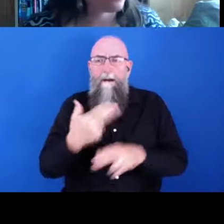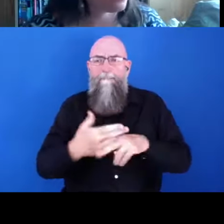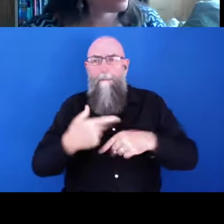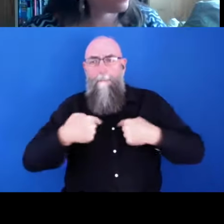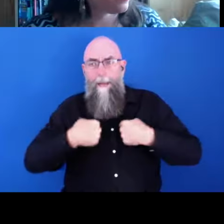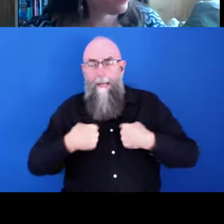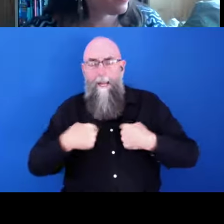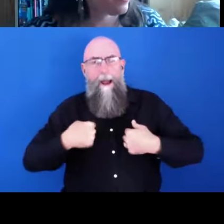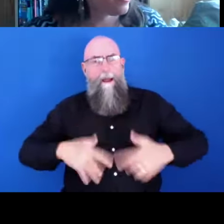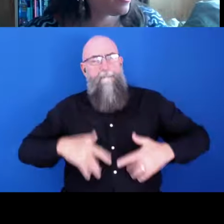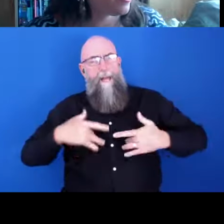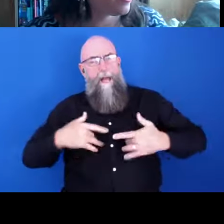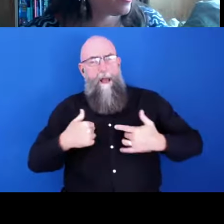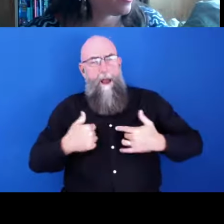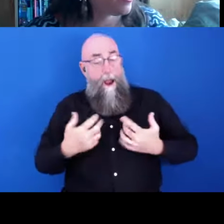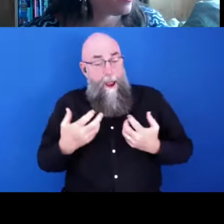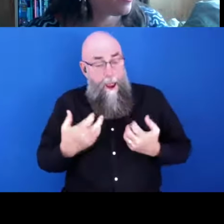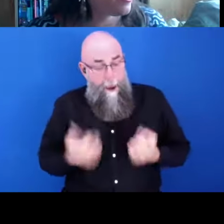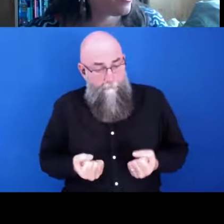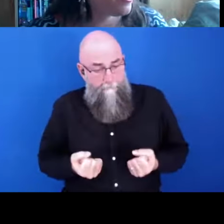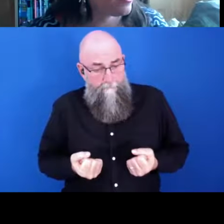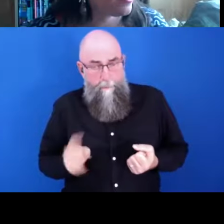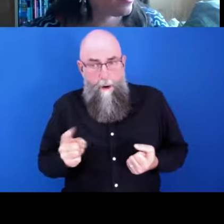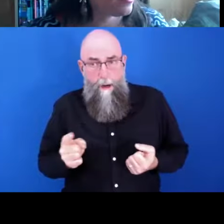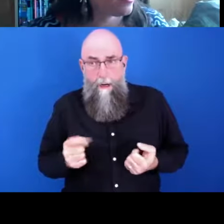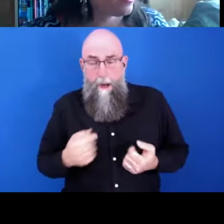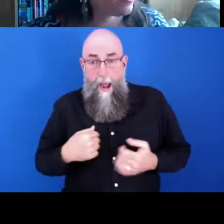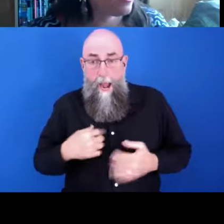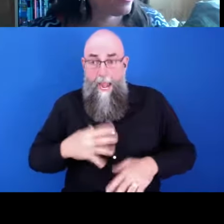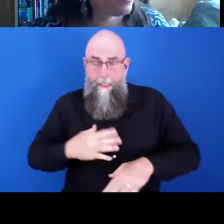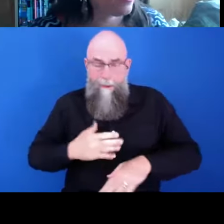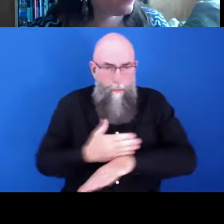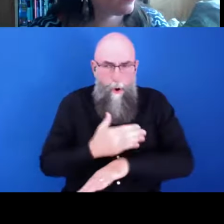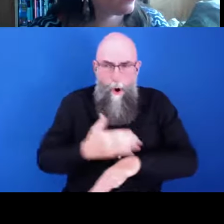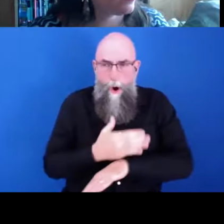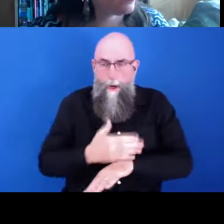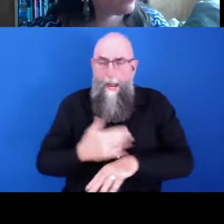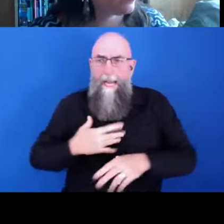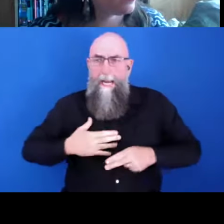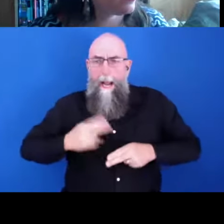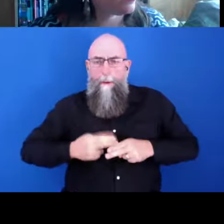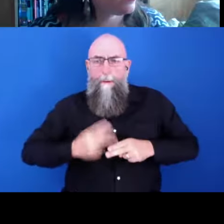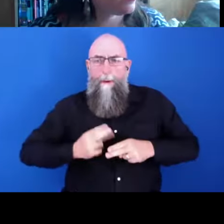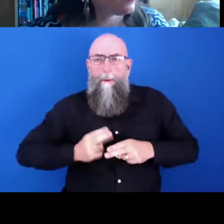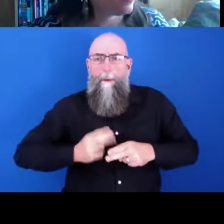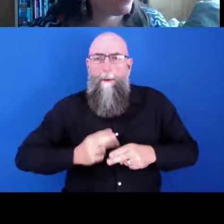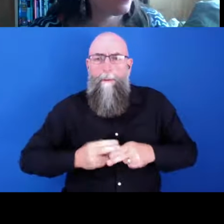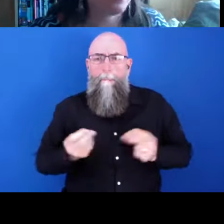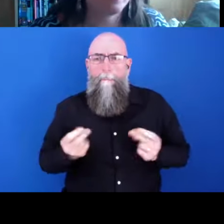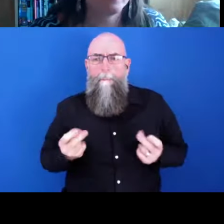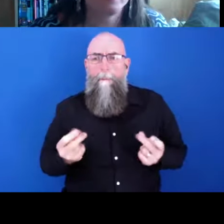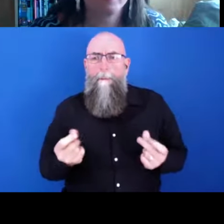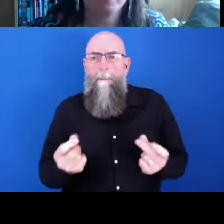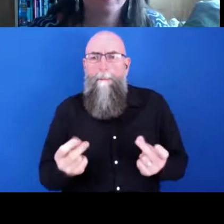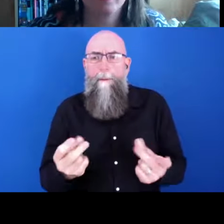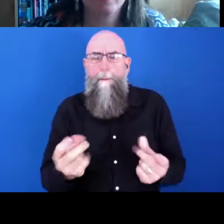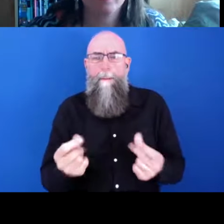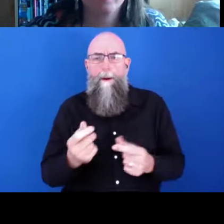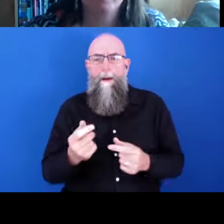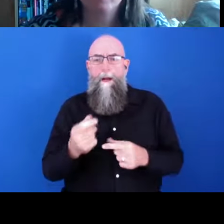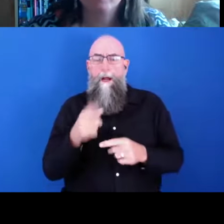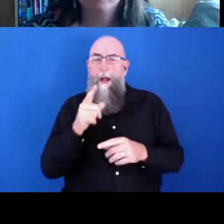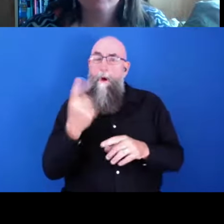that practice of having to, to work really quickly. I think it's something that a lot of, um, artists